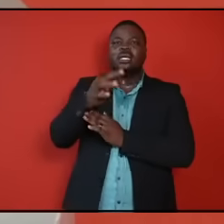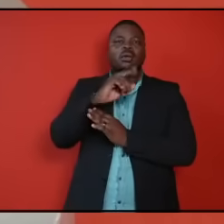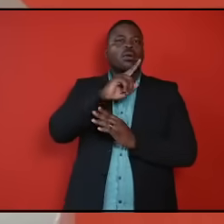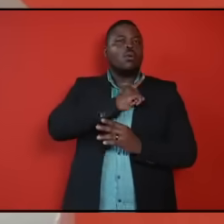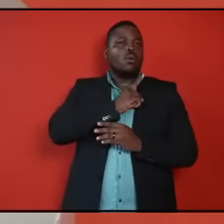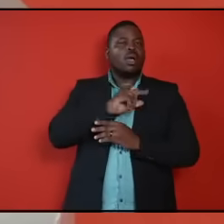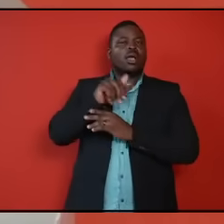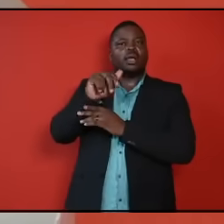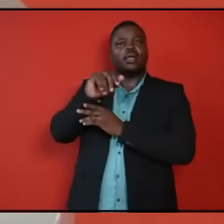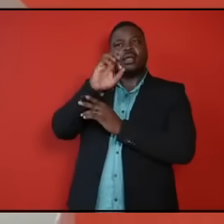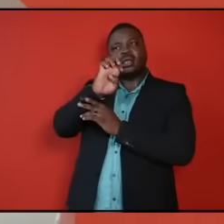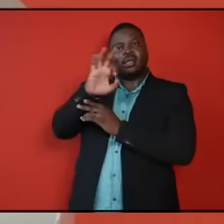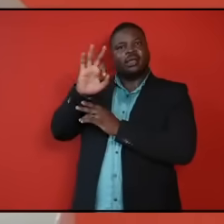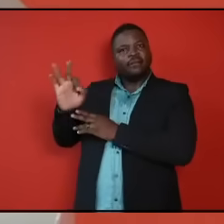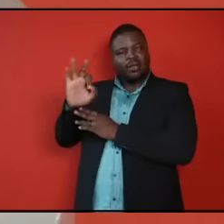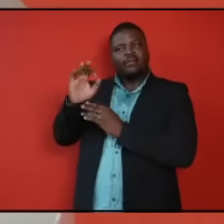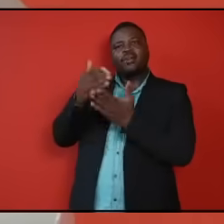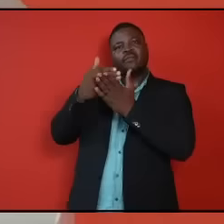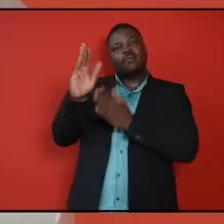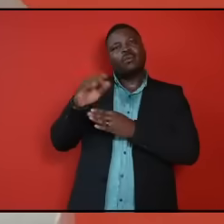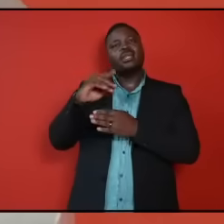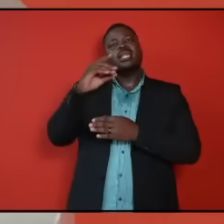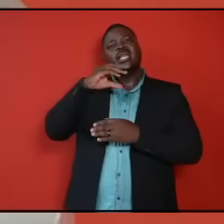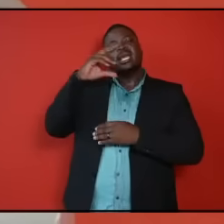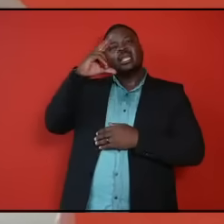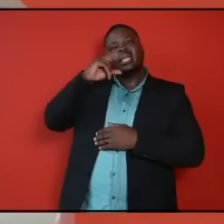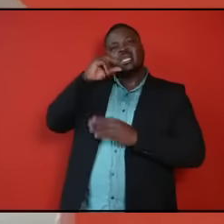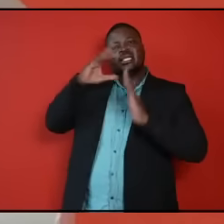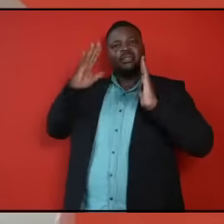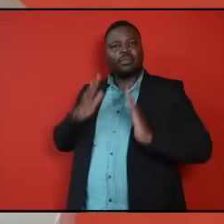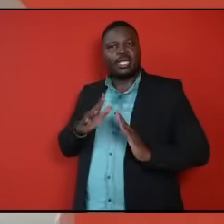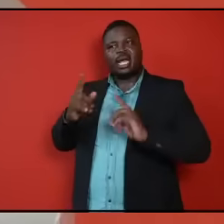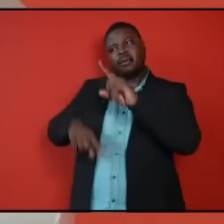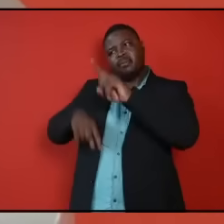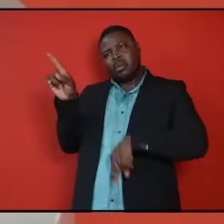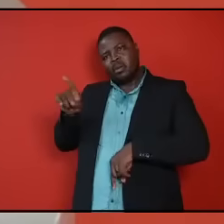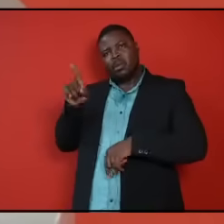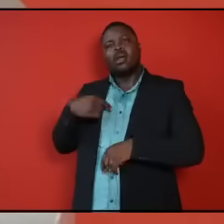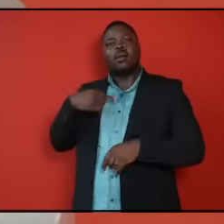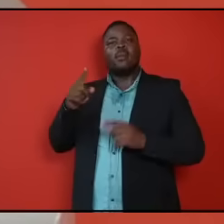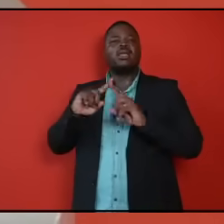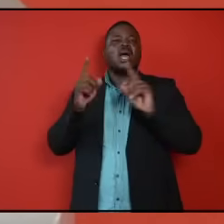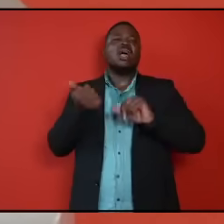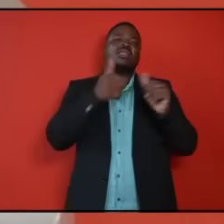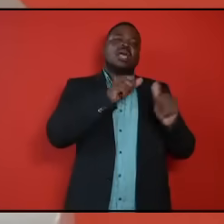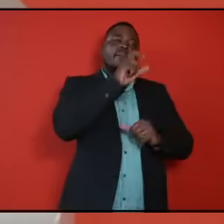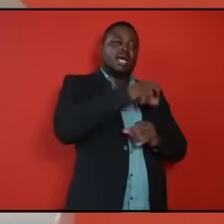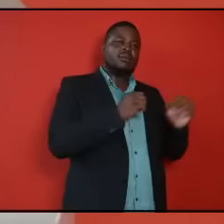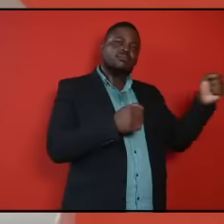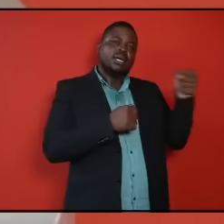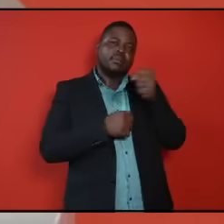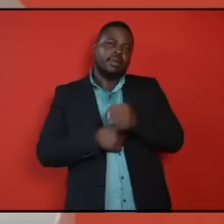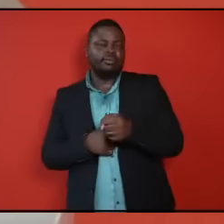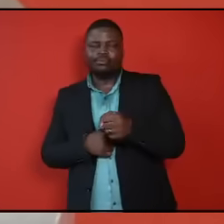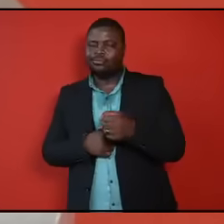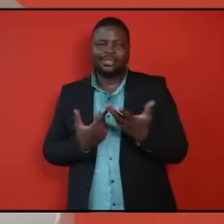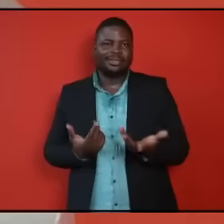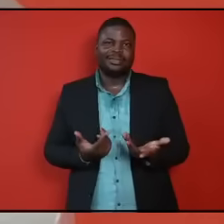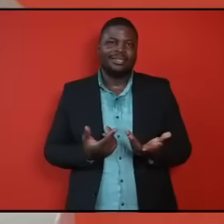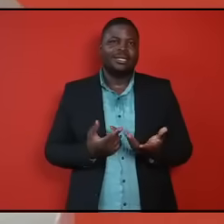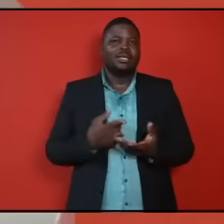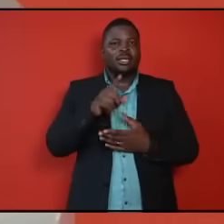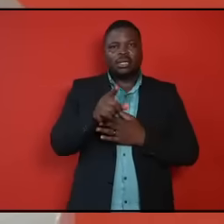and bring a person we don't like? So a political motivation can be that I don't like you, therefore you cannot be. It can't be a